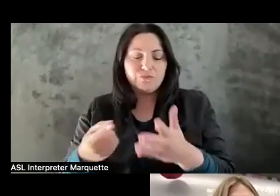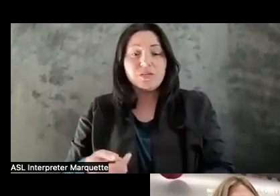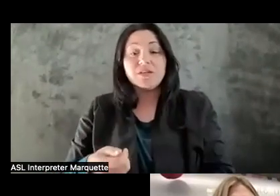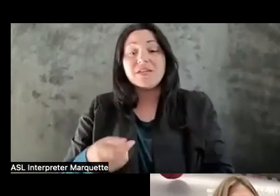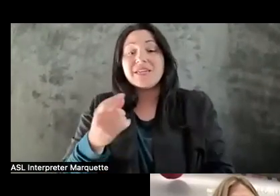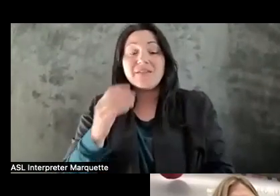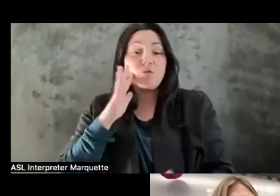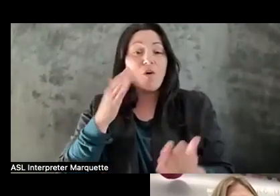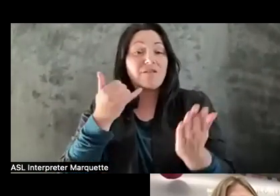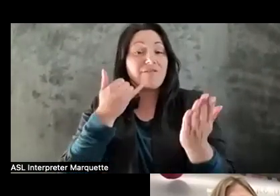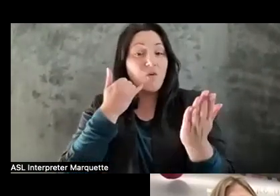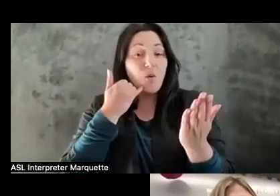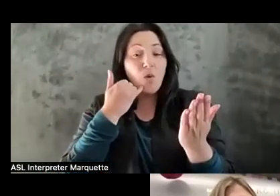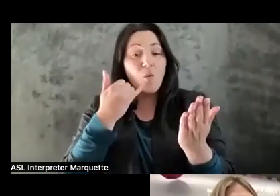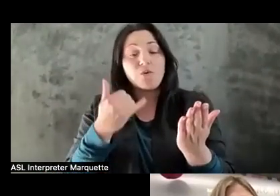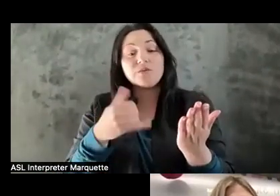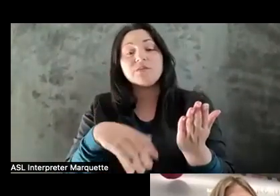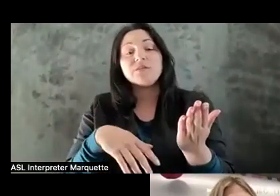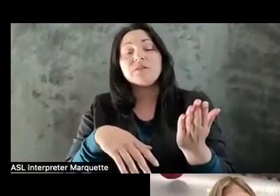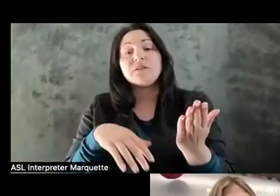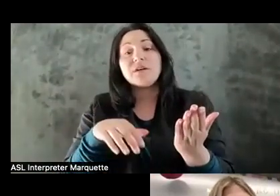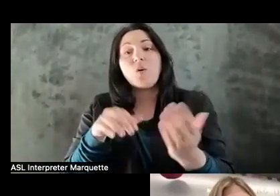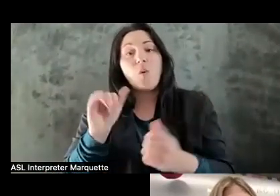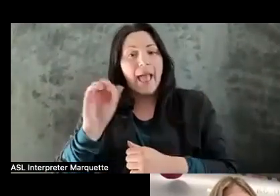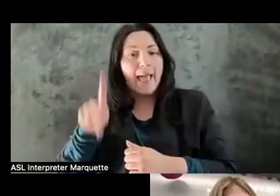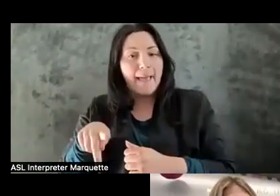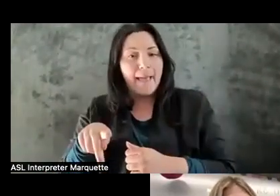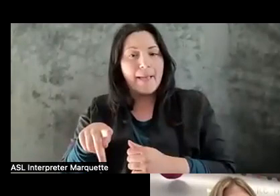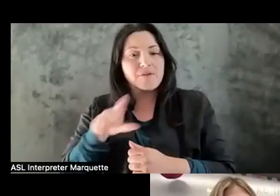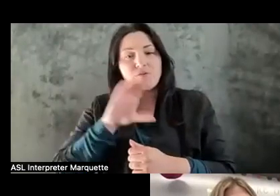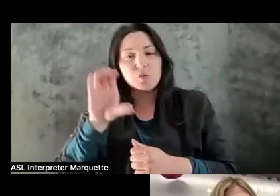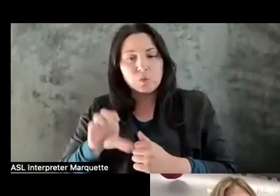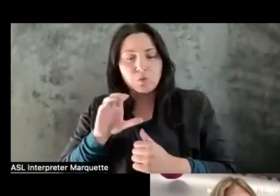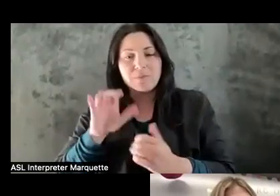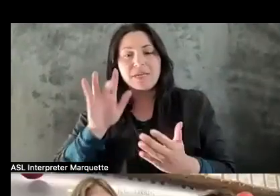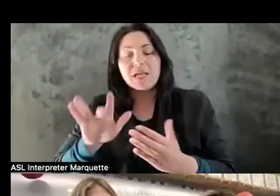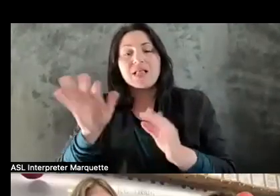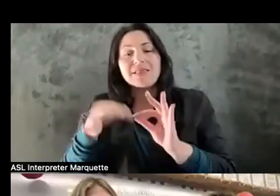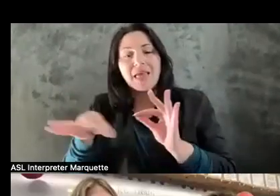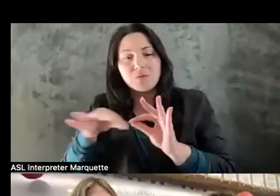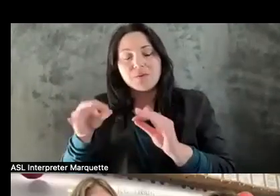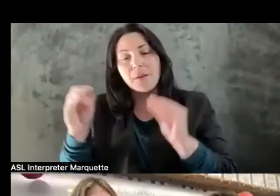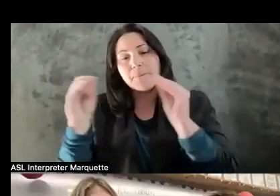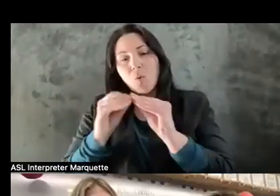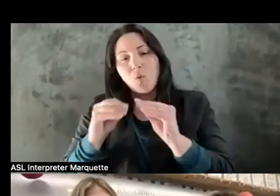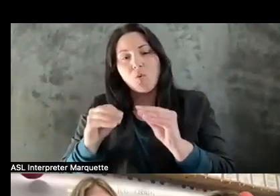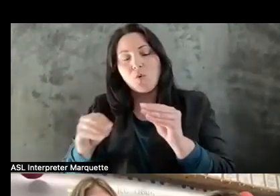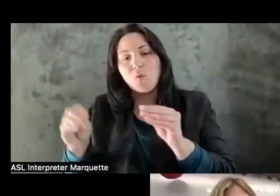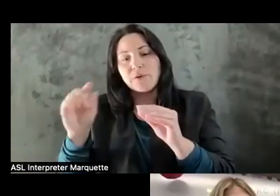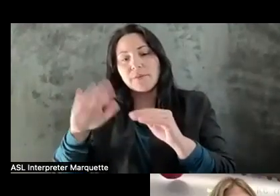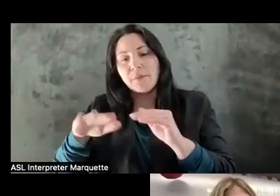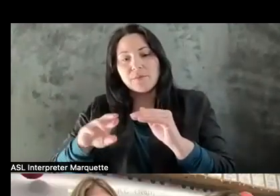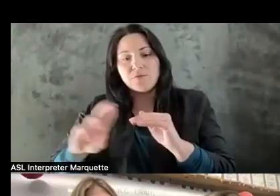the Zoom smartphone app, select your language by clicking More or the 3 dots in the bottom right corner of your